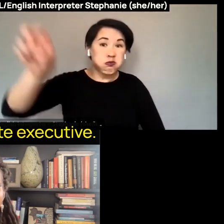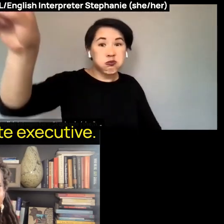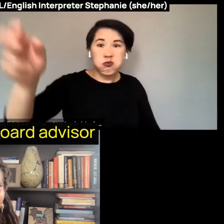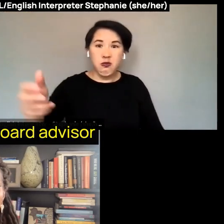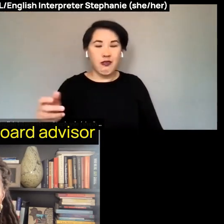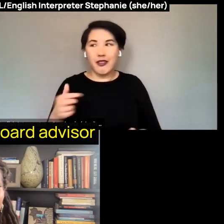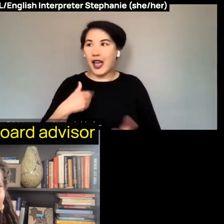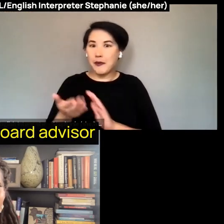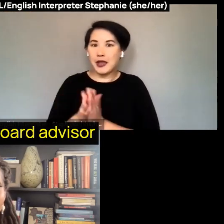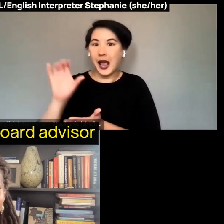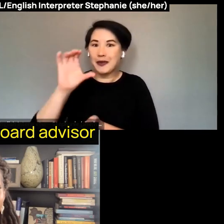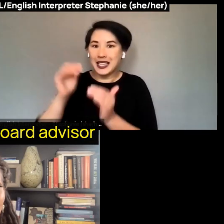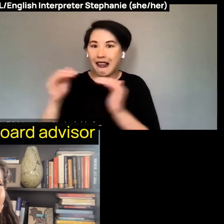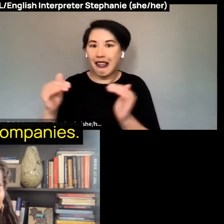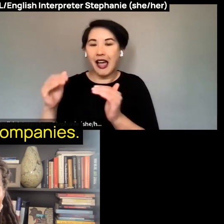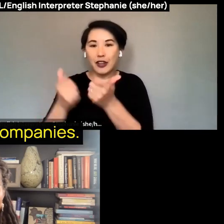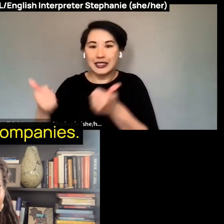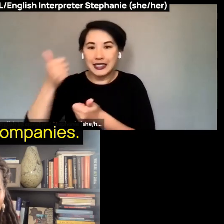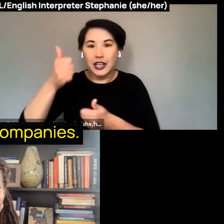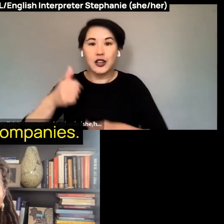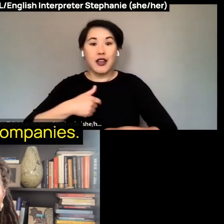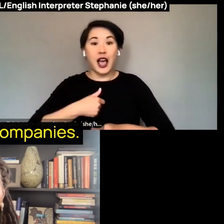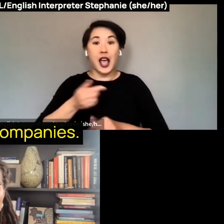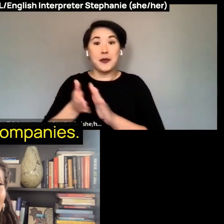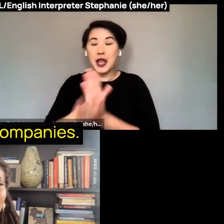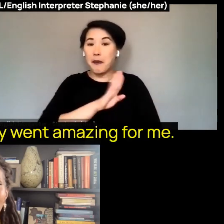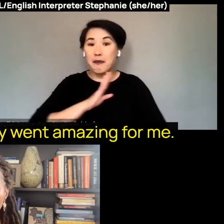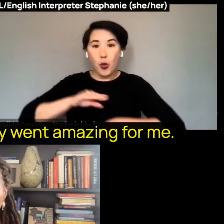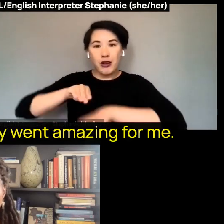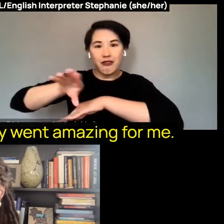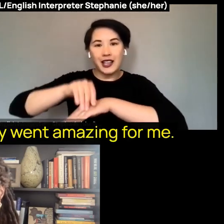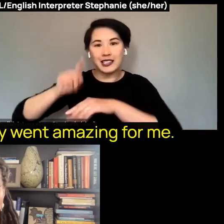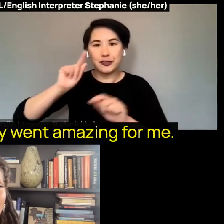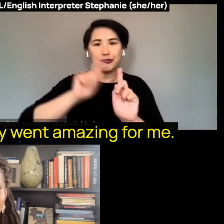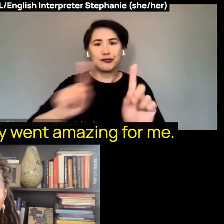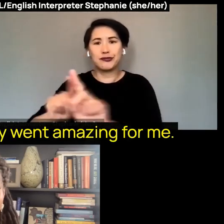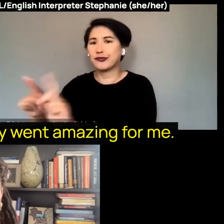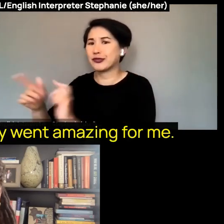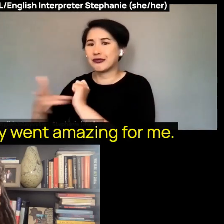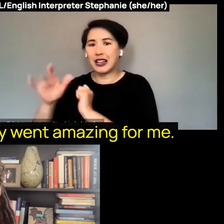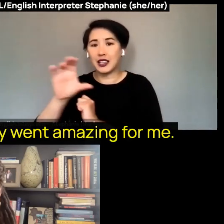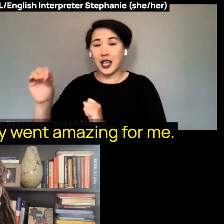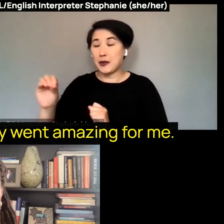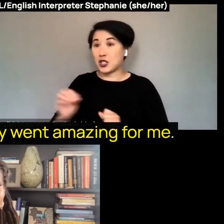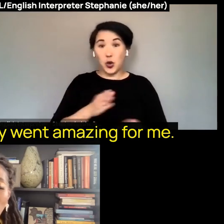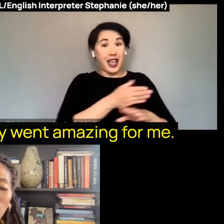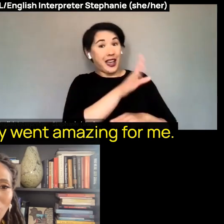executive. I became a board advisor to many tech companies. Things just sort of really went